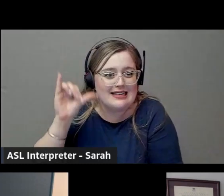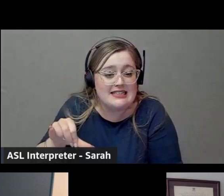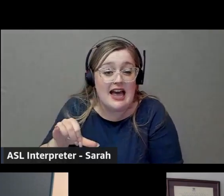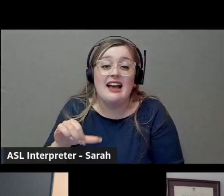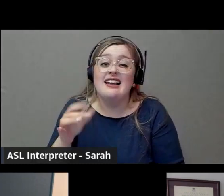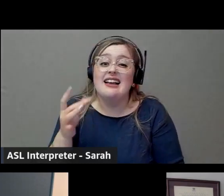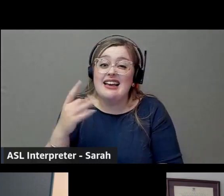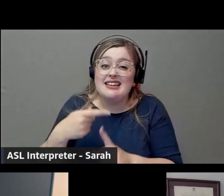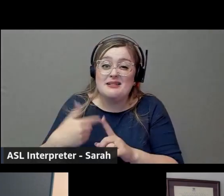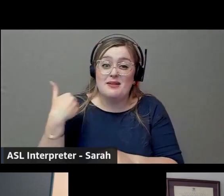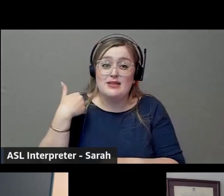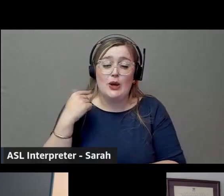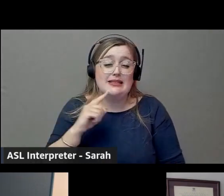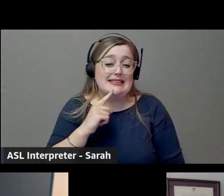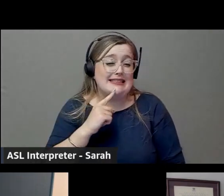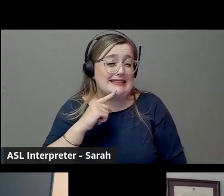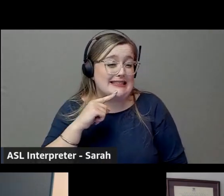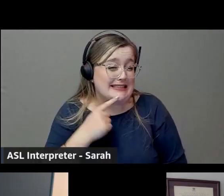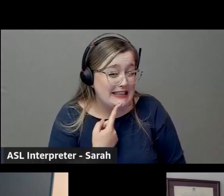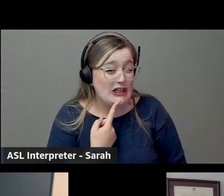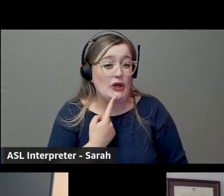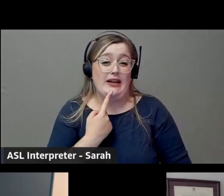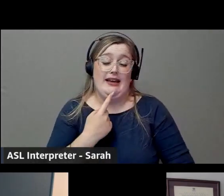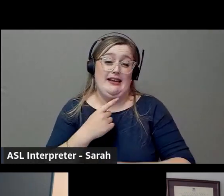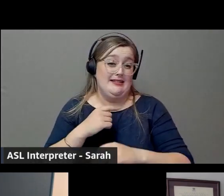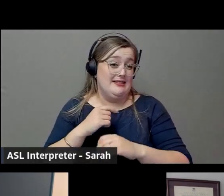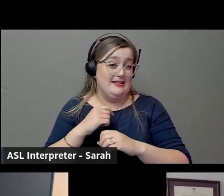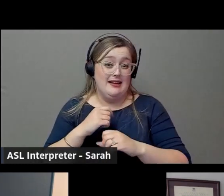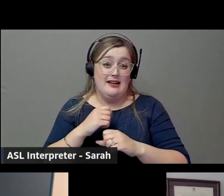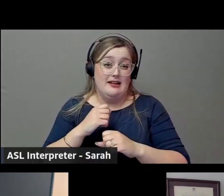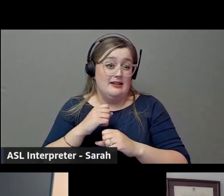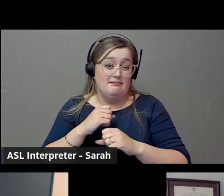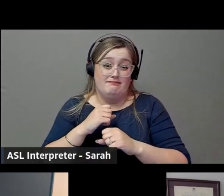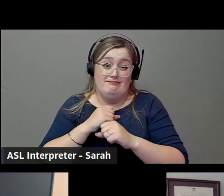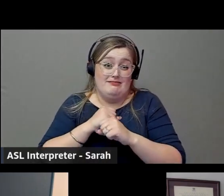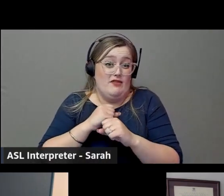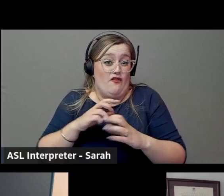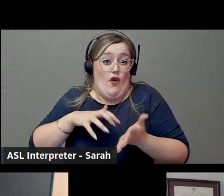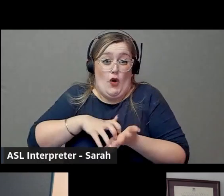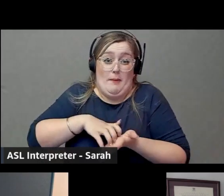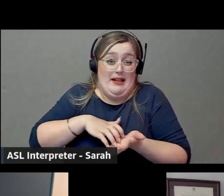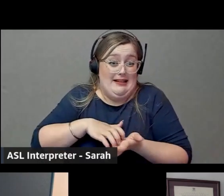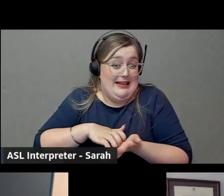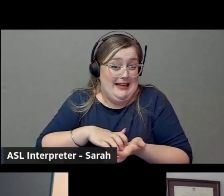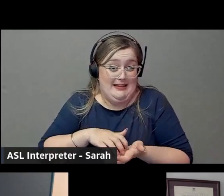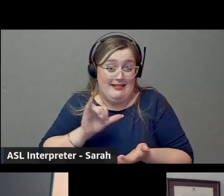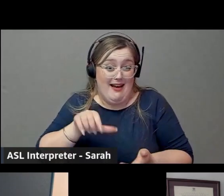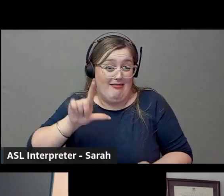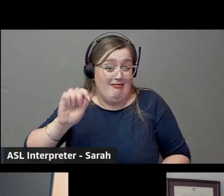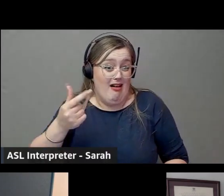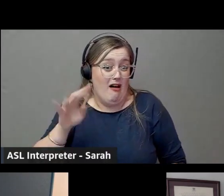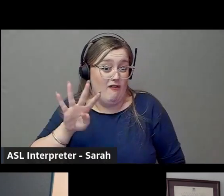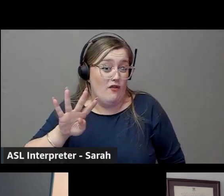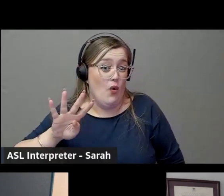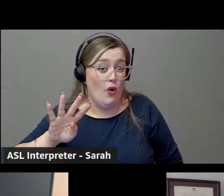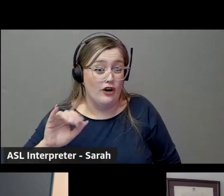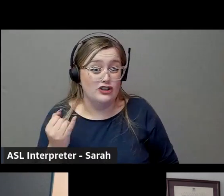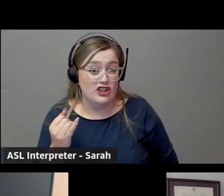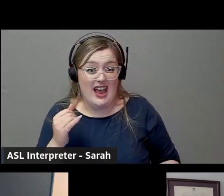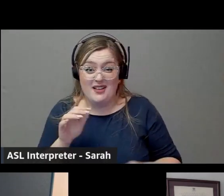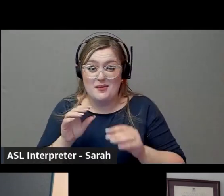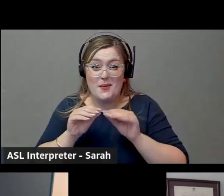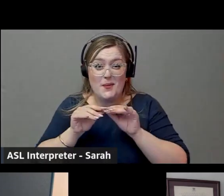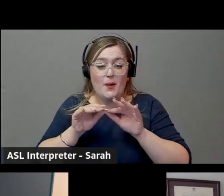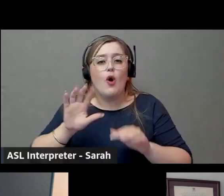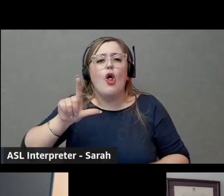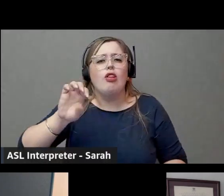security vulnerability, Log4Shell. And suddenly the world realized that open source is everywhere. It's in your phone, it's